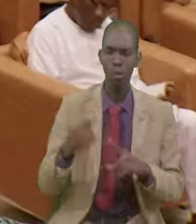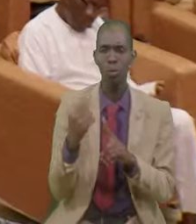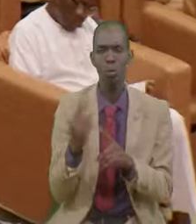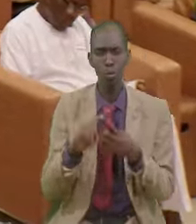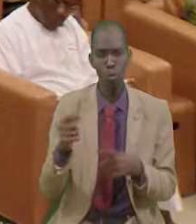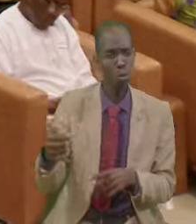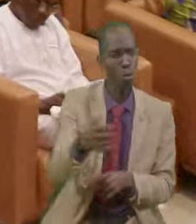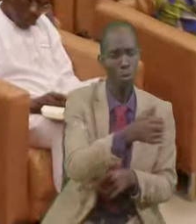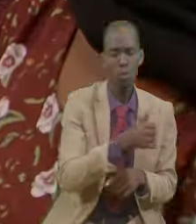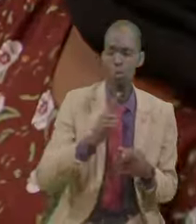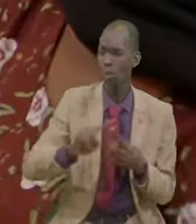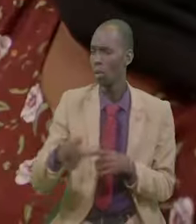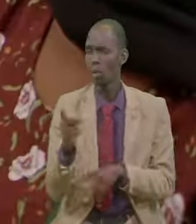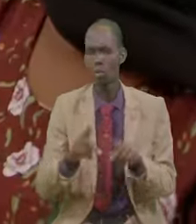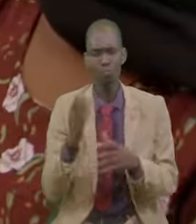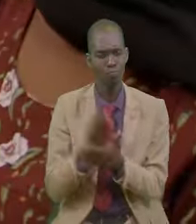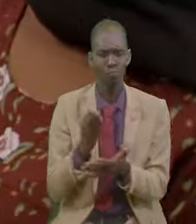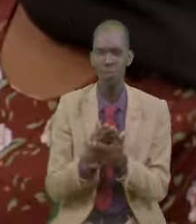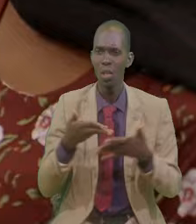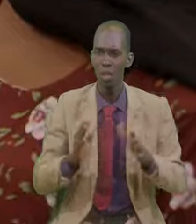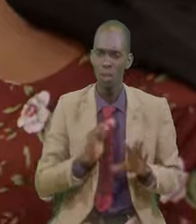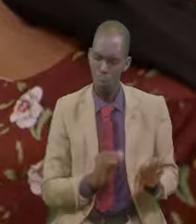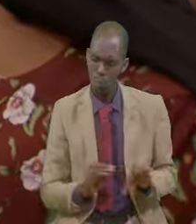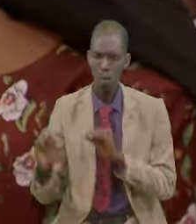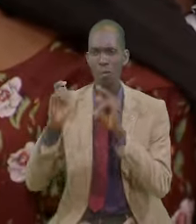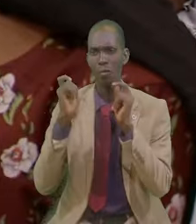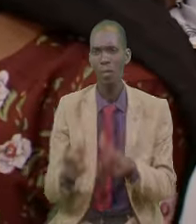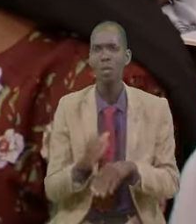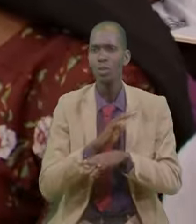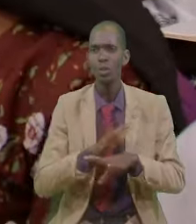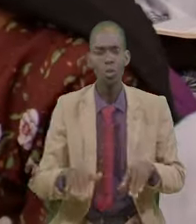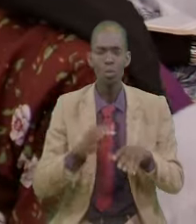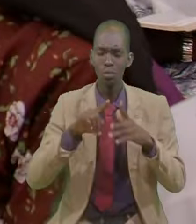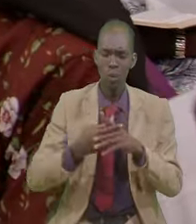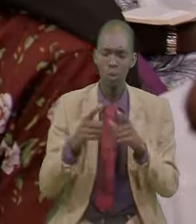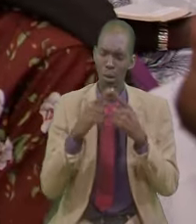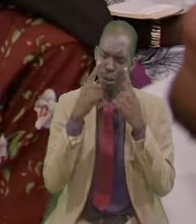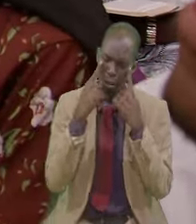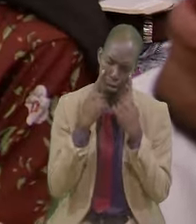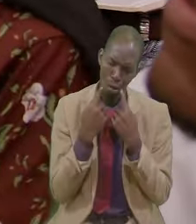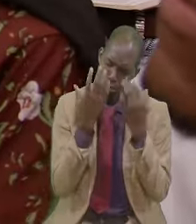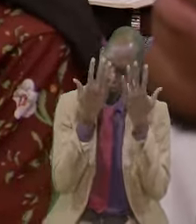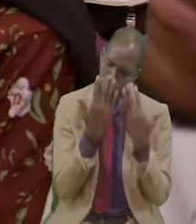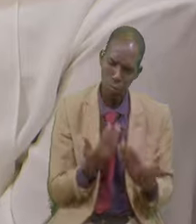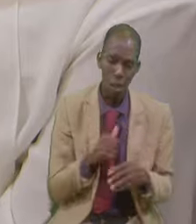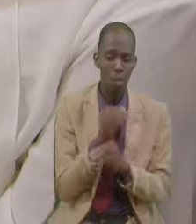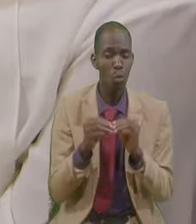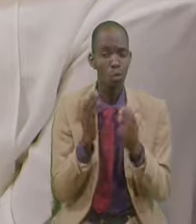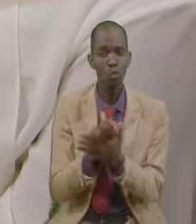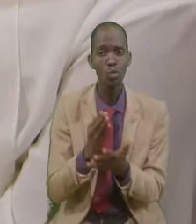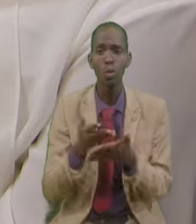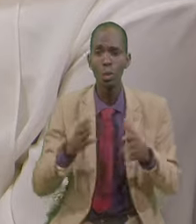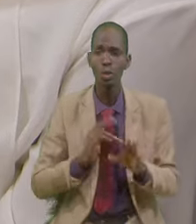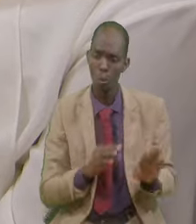yourself. Let us go up at once. Don't shed those tears of sorrow anymore. Let us go up at